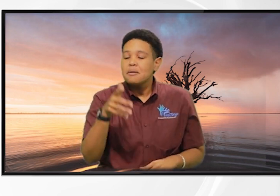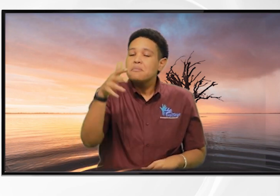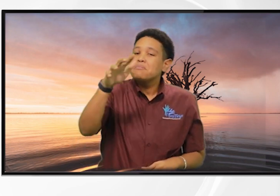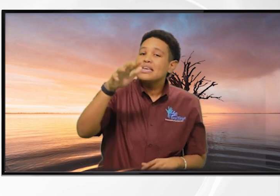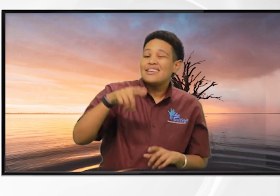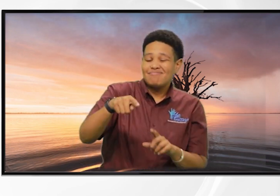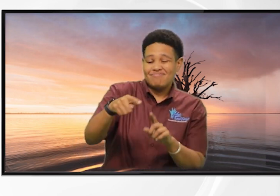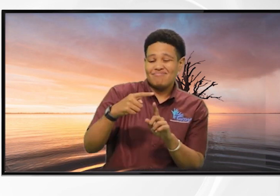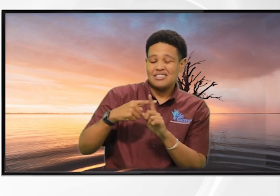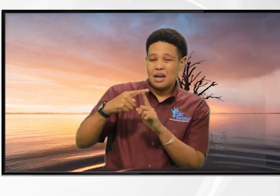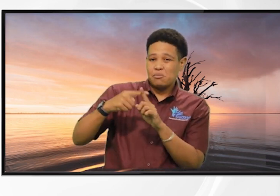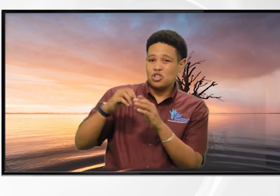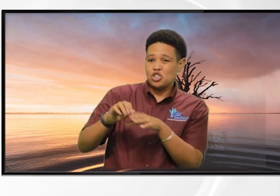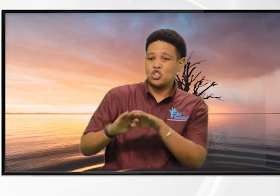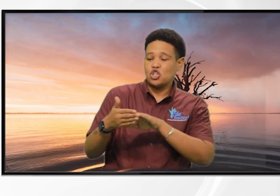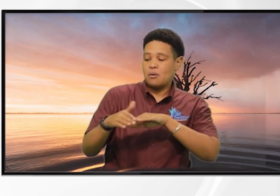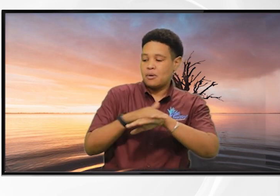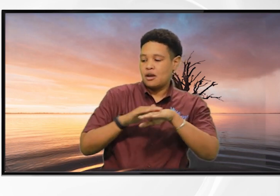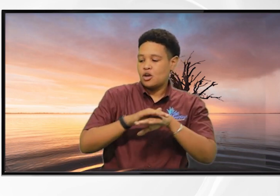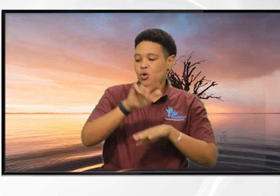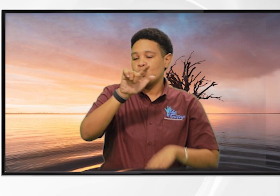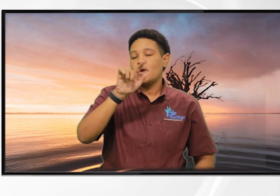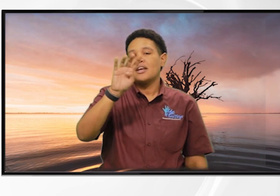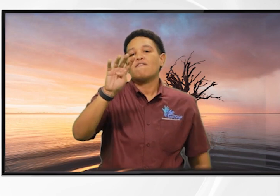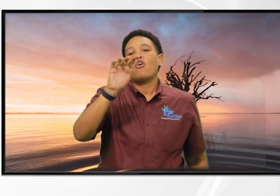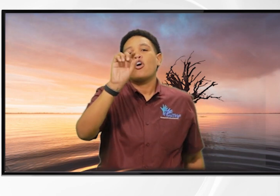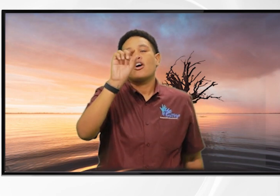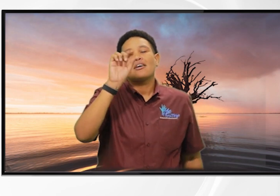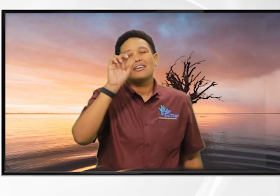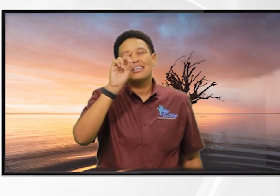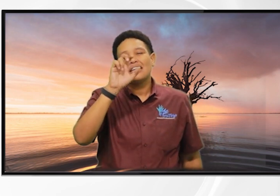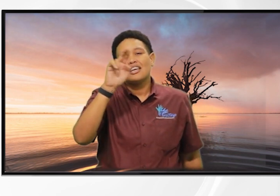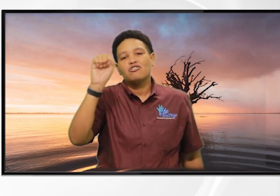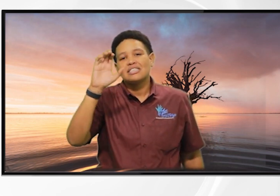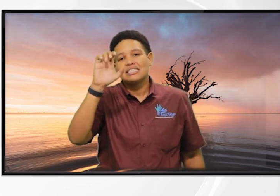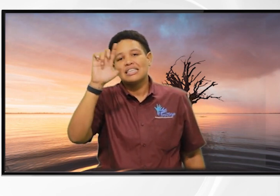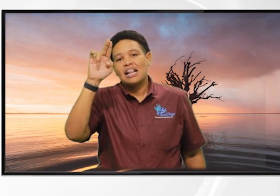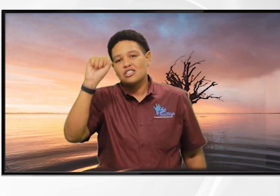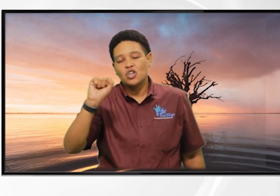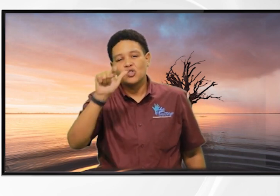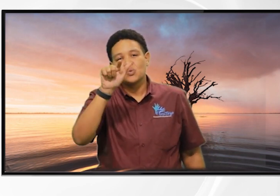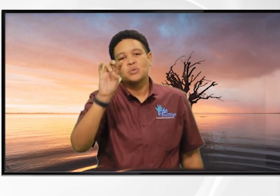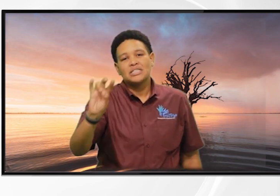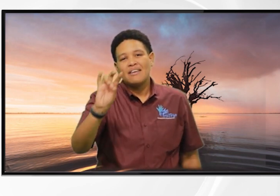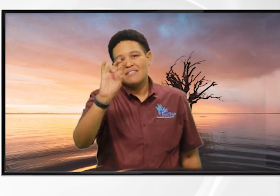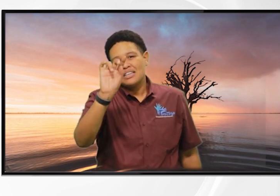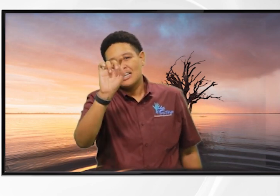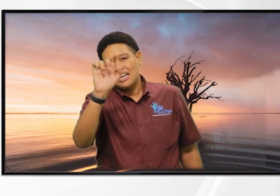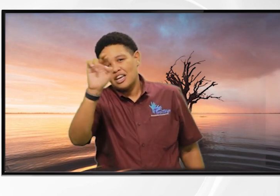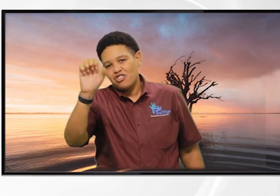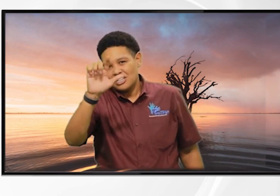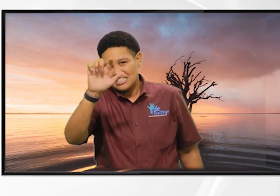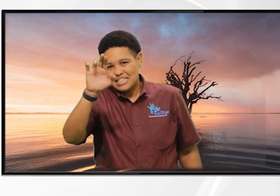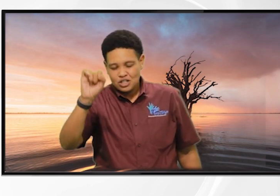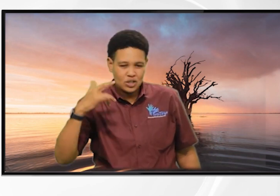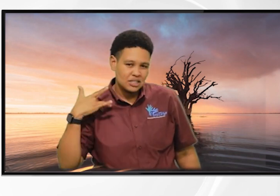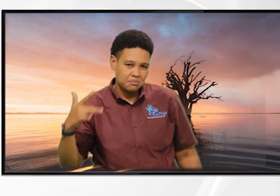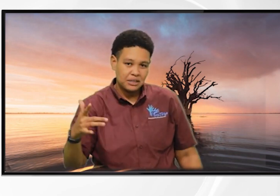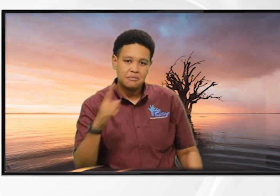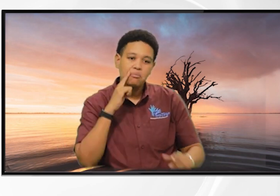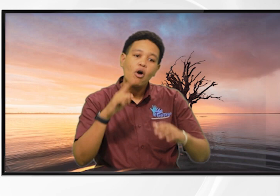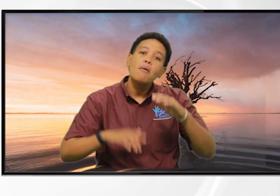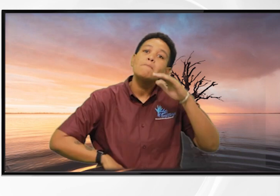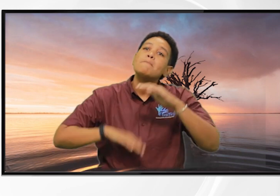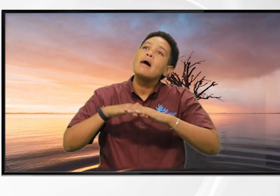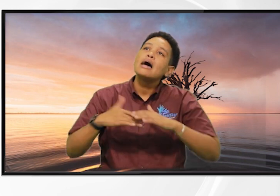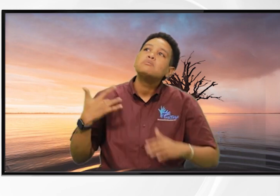island temperatures range between approximately 24 degrees Celsius and 27 degrees Celsius,